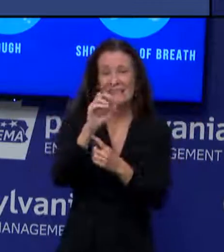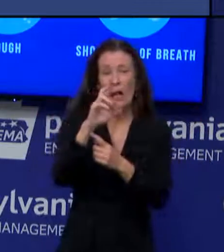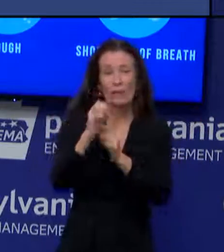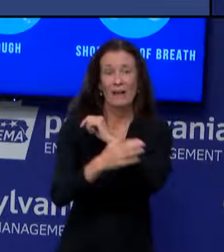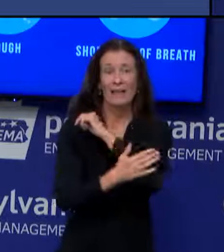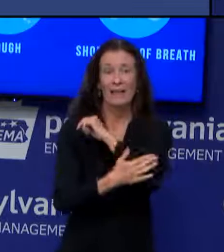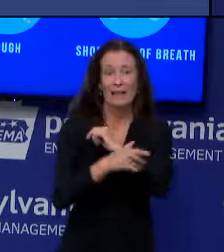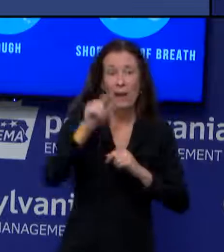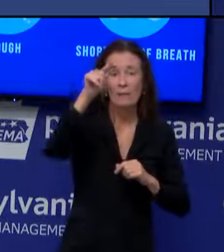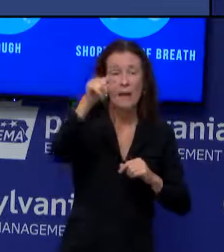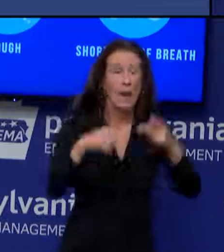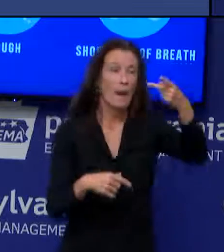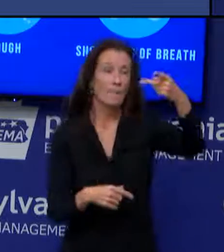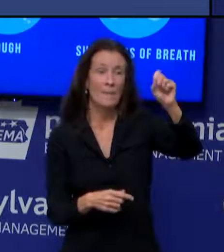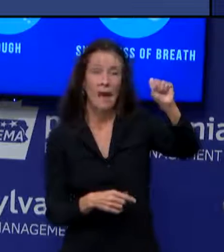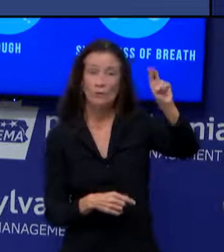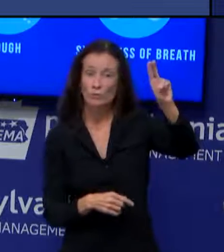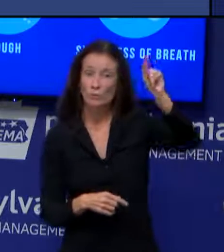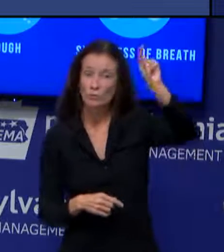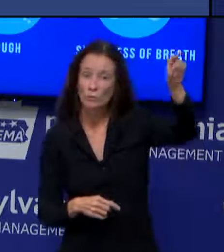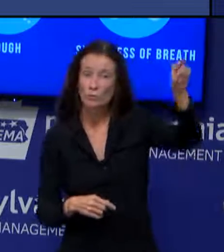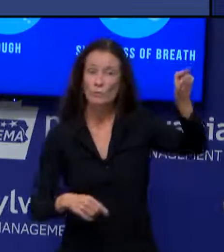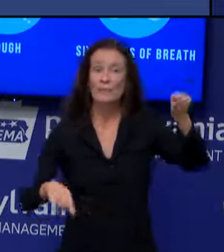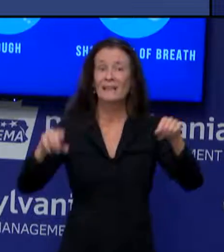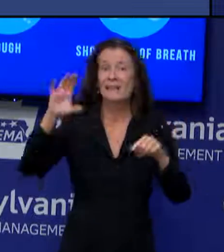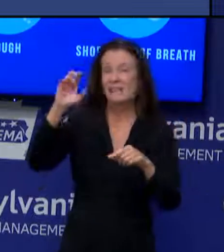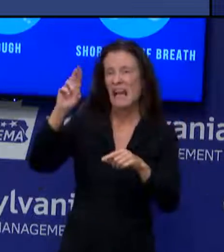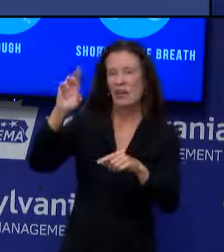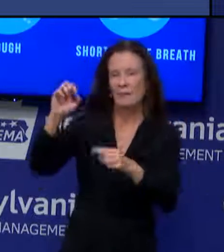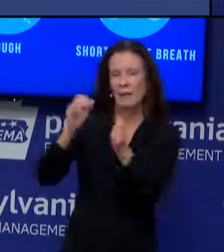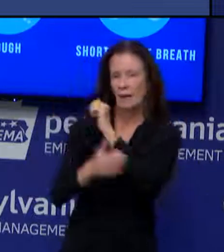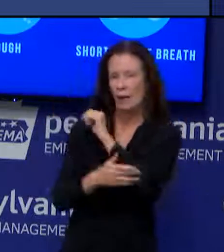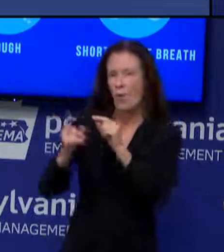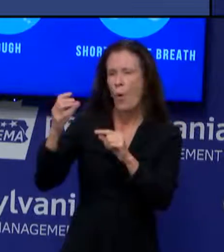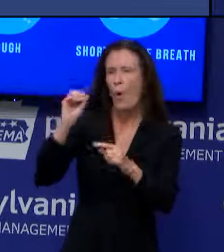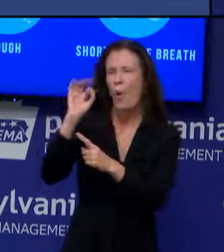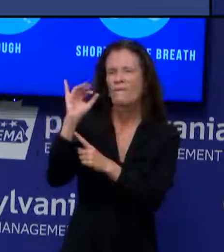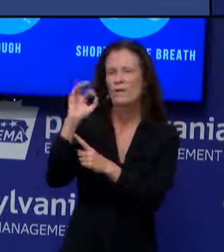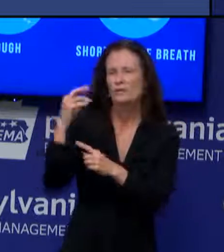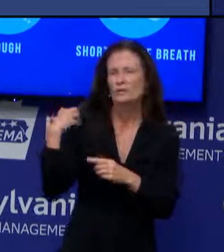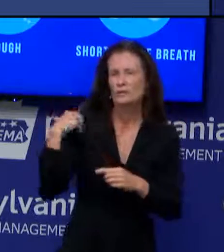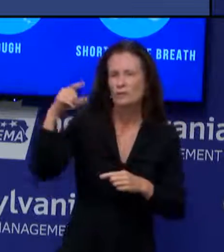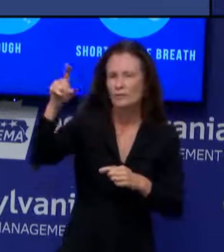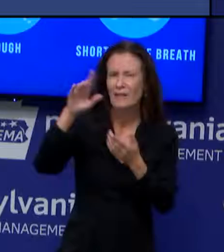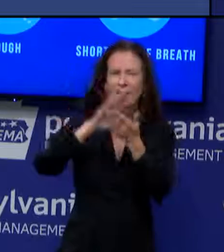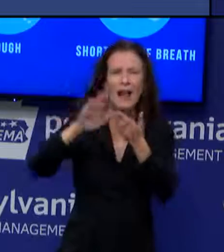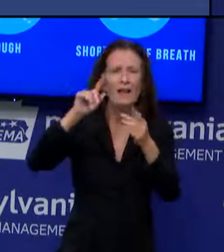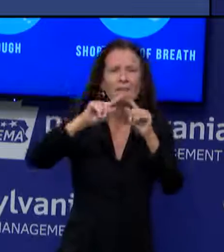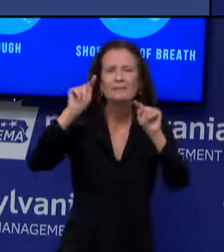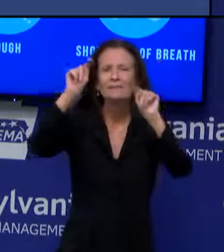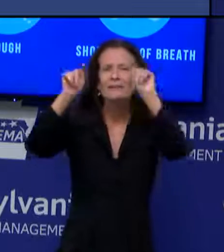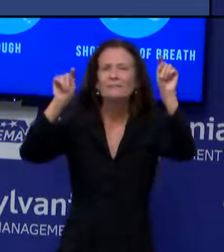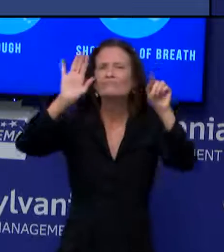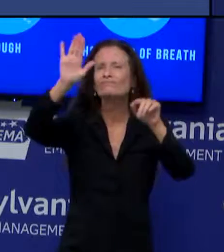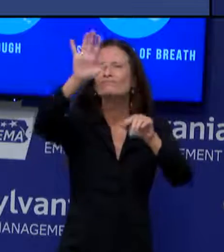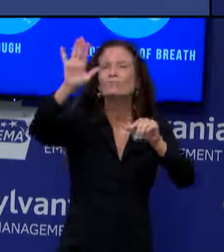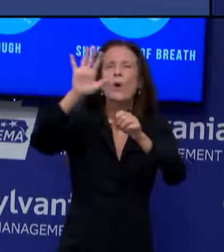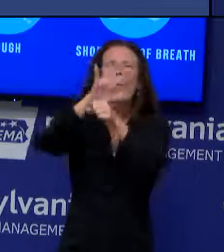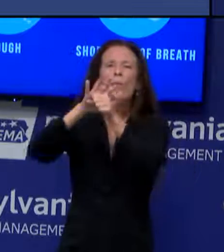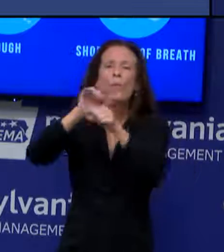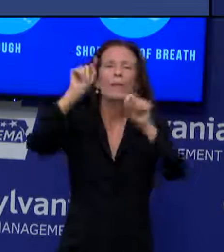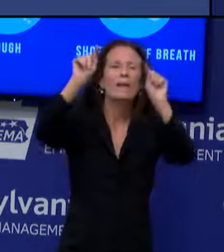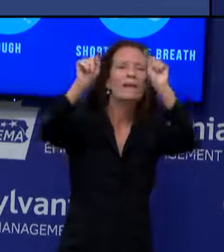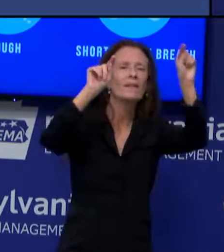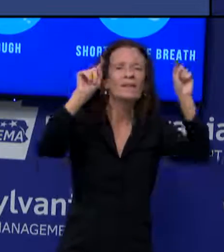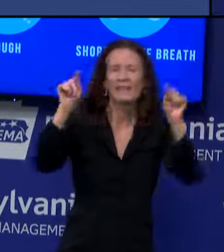we spoke with Center County officials, with state college, local officials, and many other stakeholders in Center County. We're going